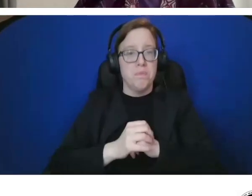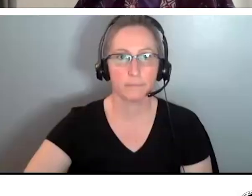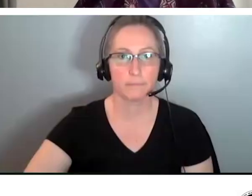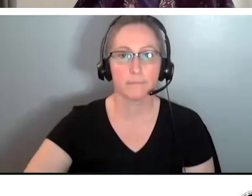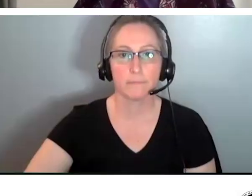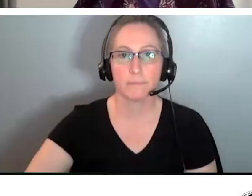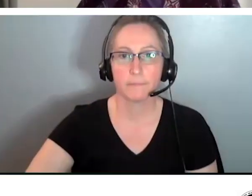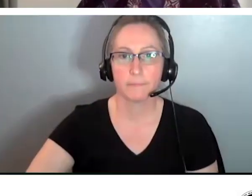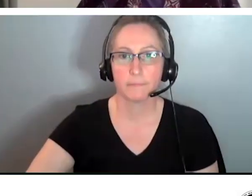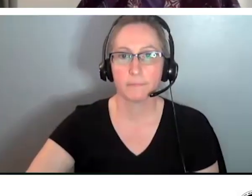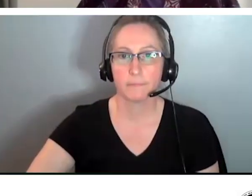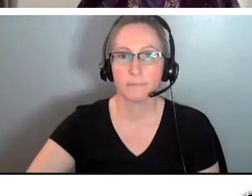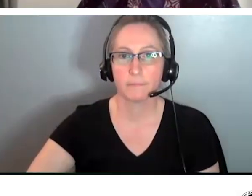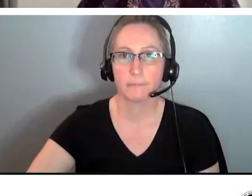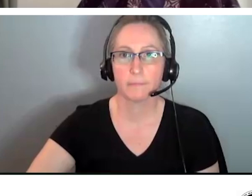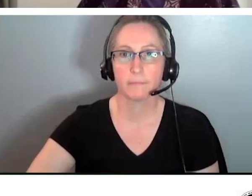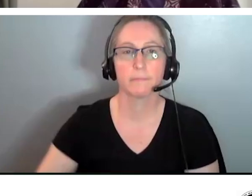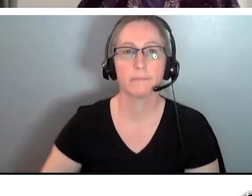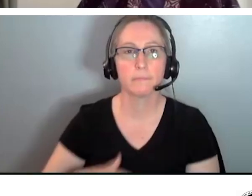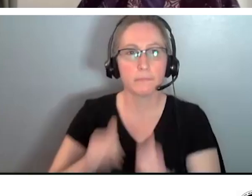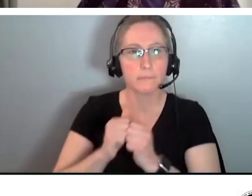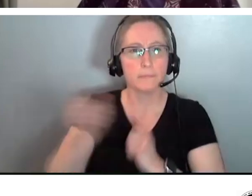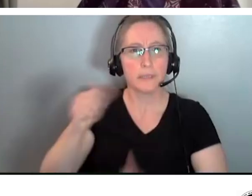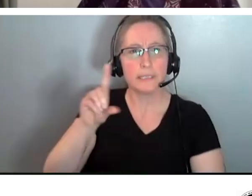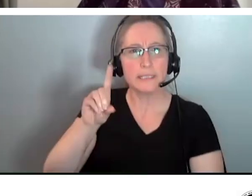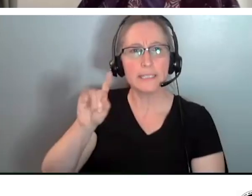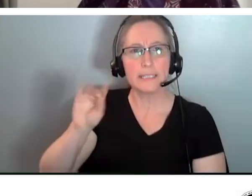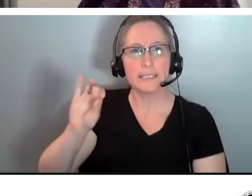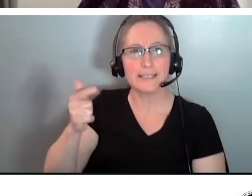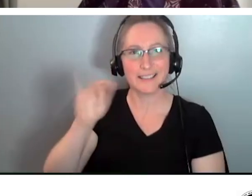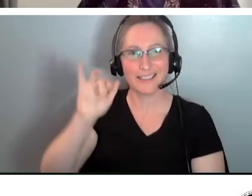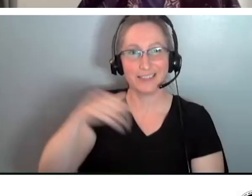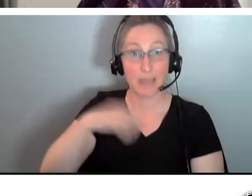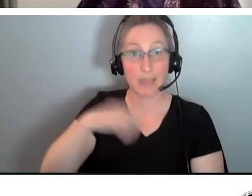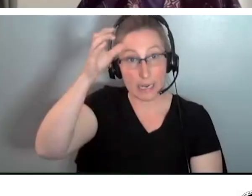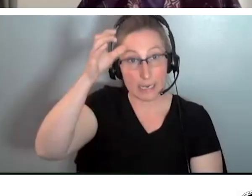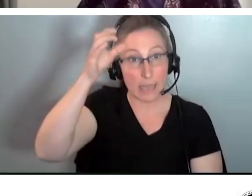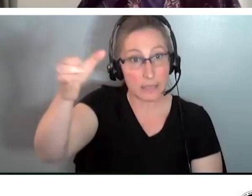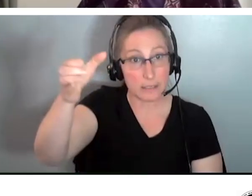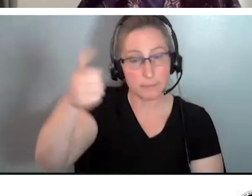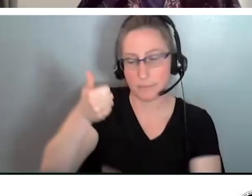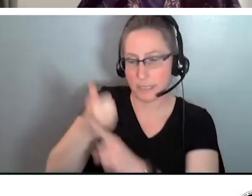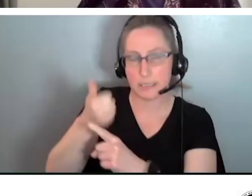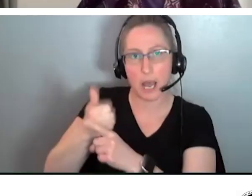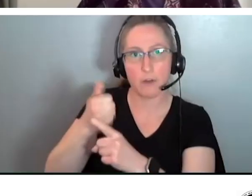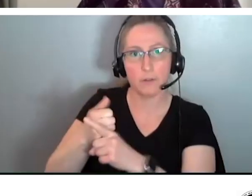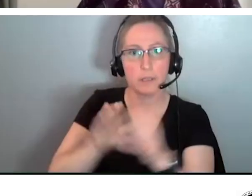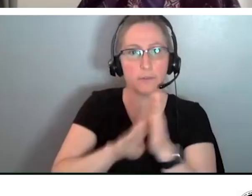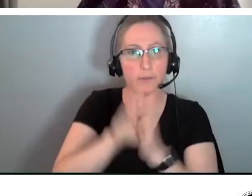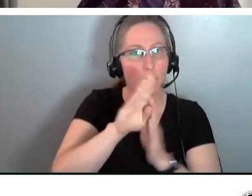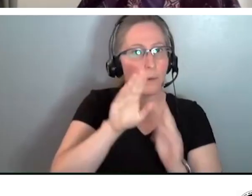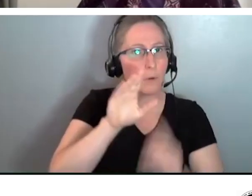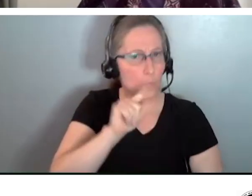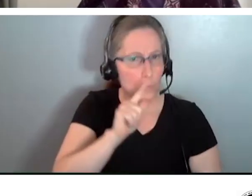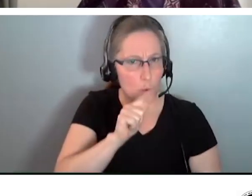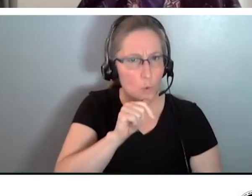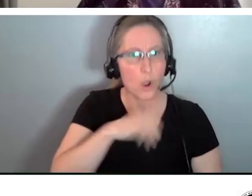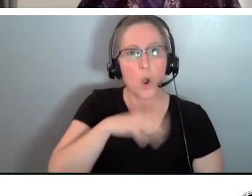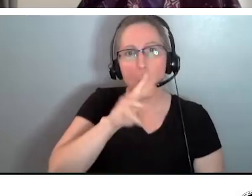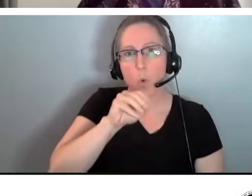All right. Distancing is a concept that was developed by Werner and